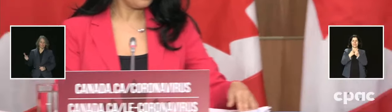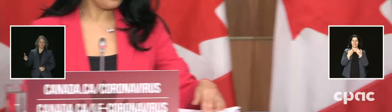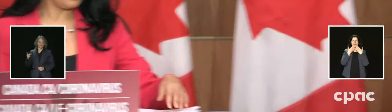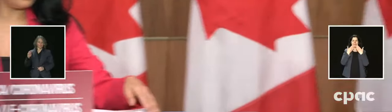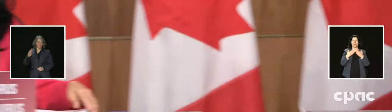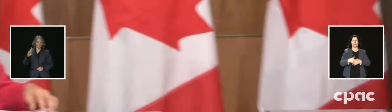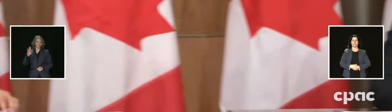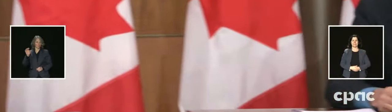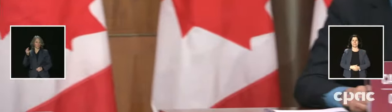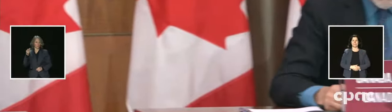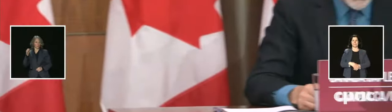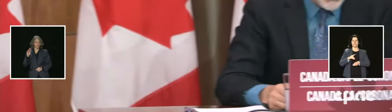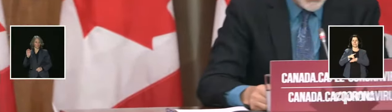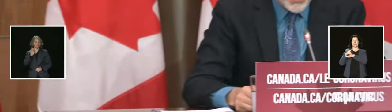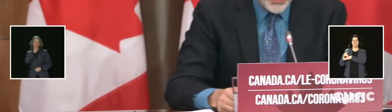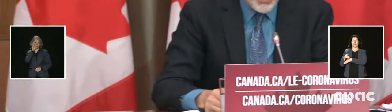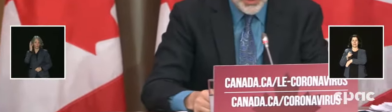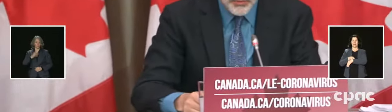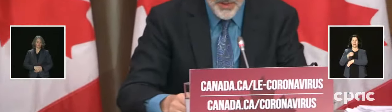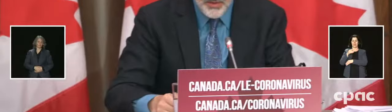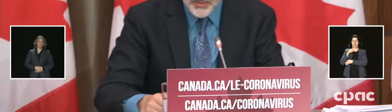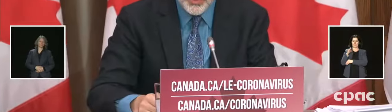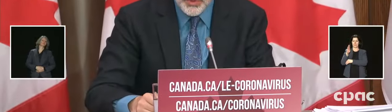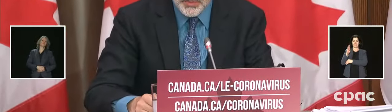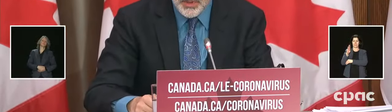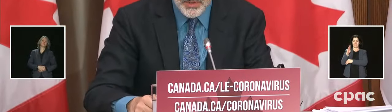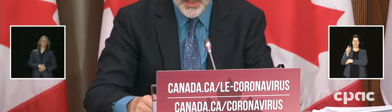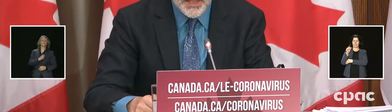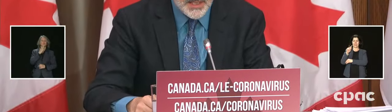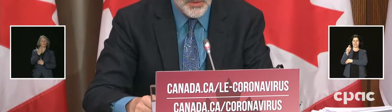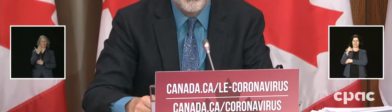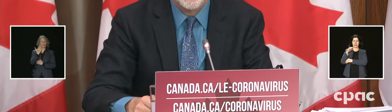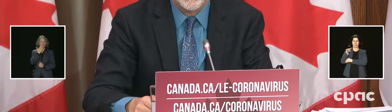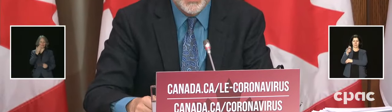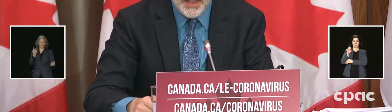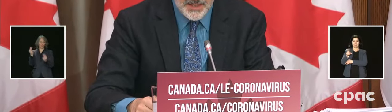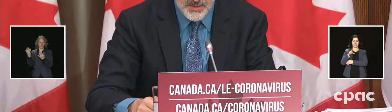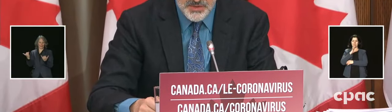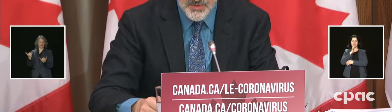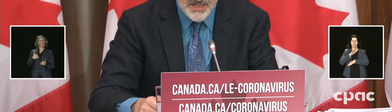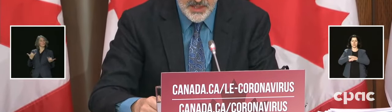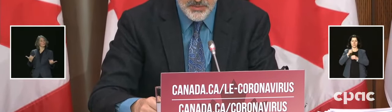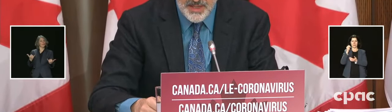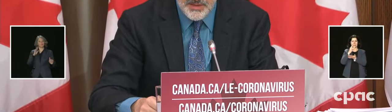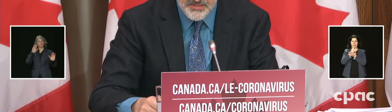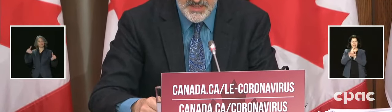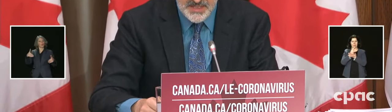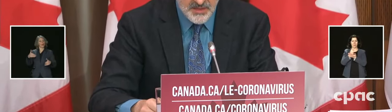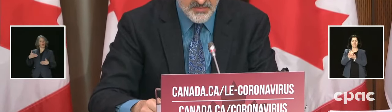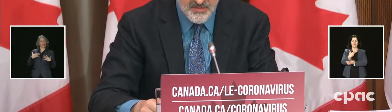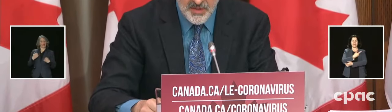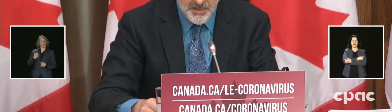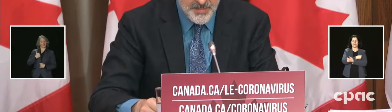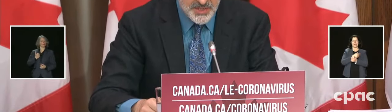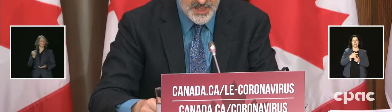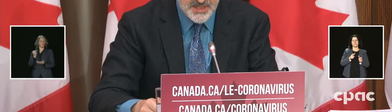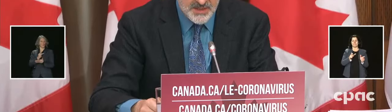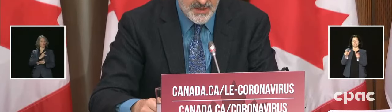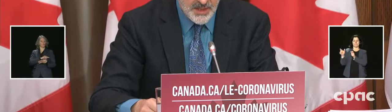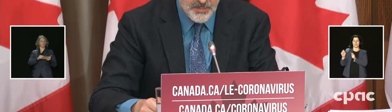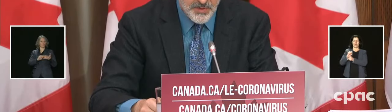Bonjour, je vous remercie de votre présence. Je vous parlerai aujourd'hui de l'autorisation par Santé Canada du vaccin contre la COVID-19 développé